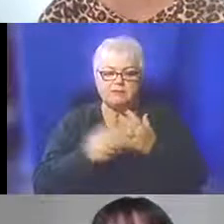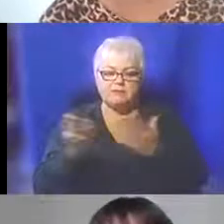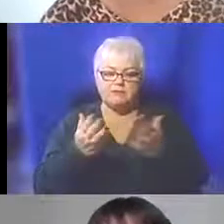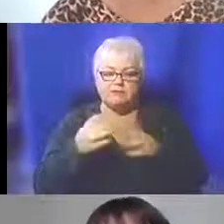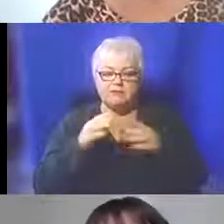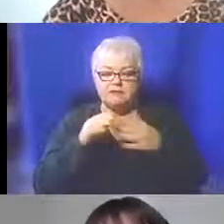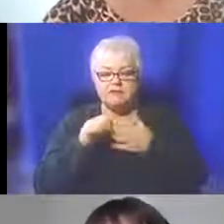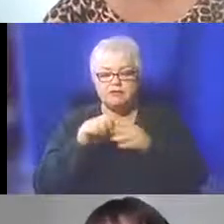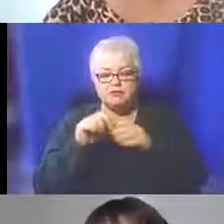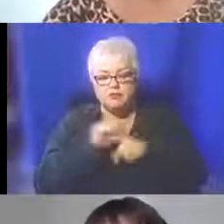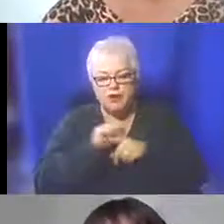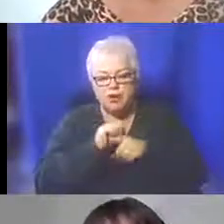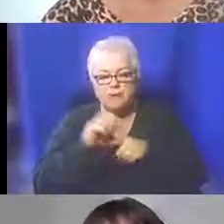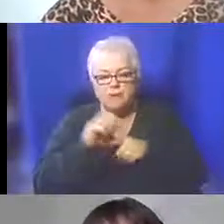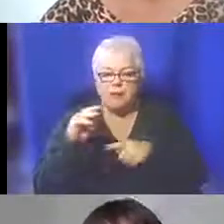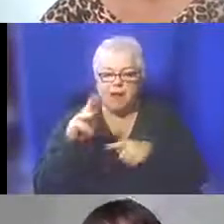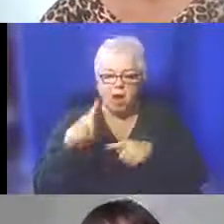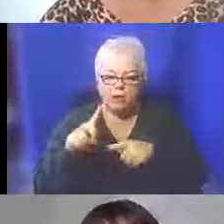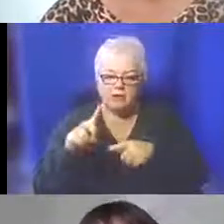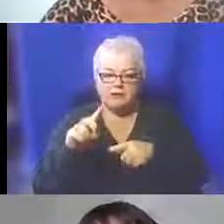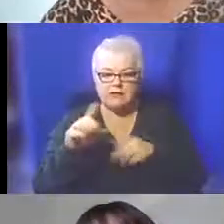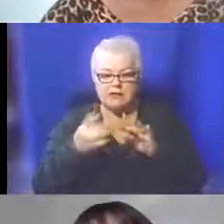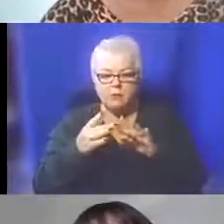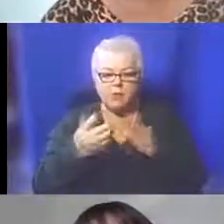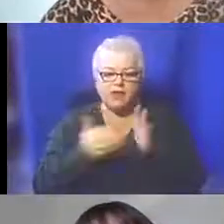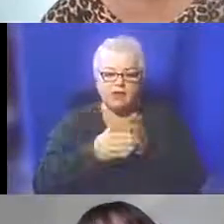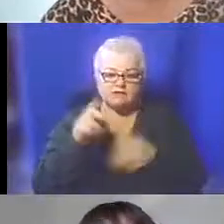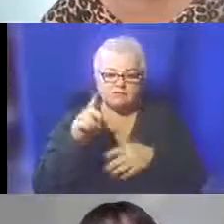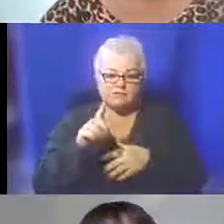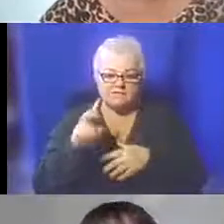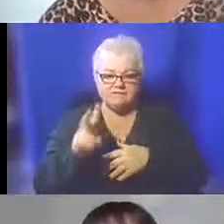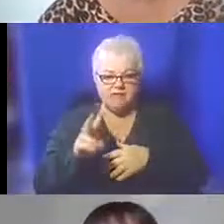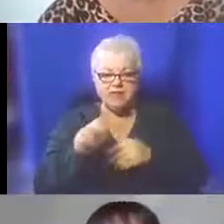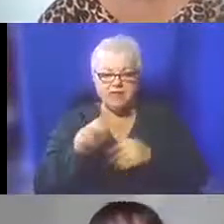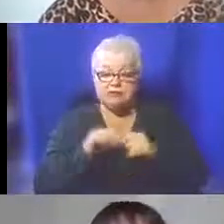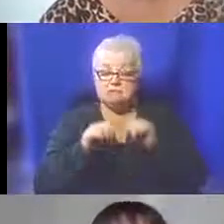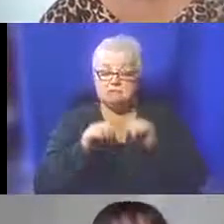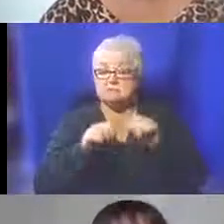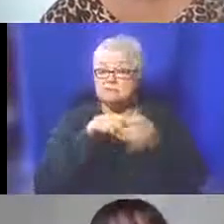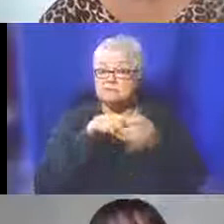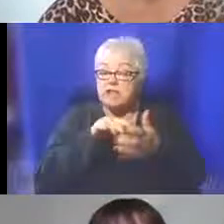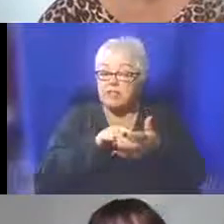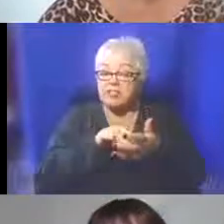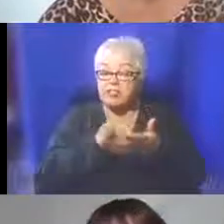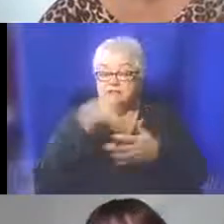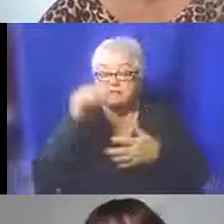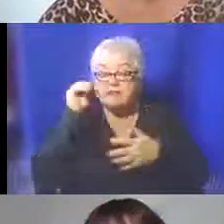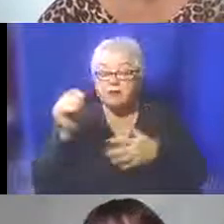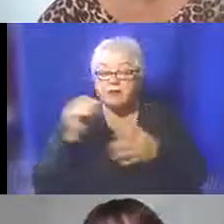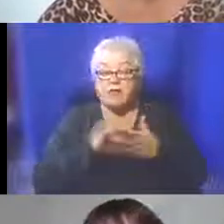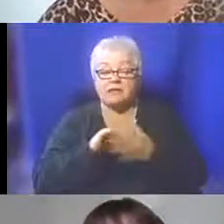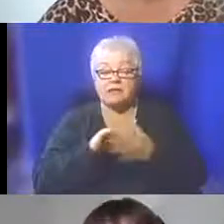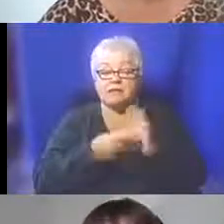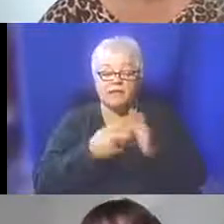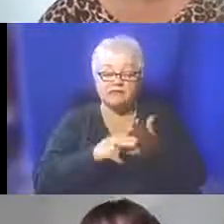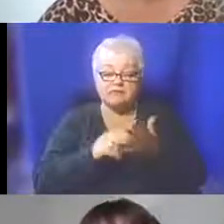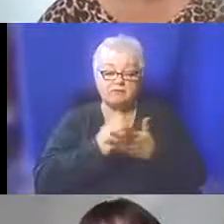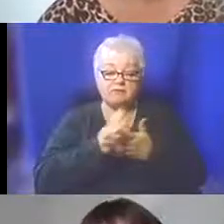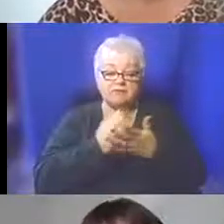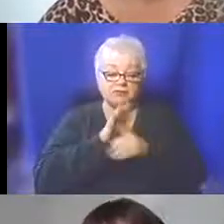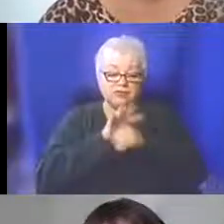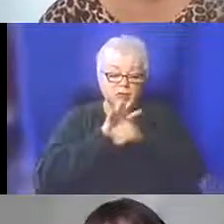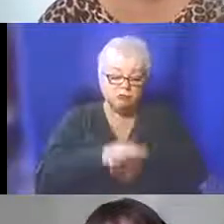for the Maryland Network Against Domestic Violence. She has extensively studied the theory and implications of privilege, oppression,